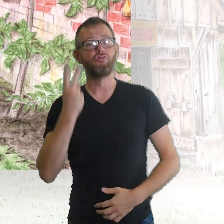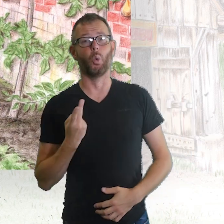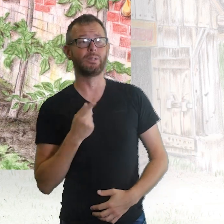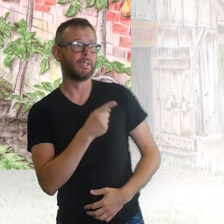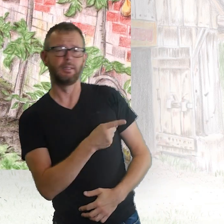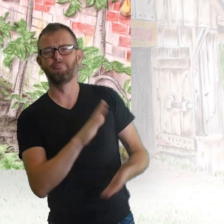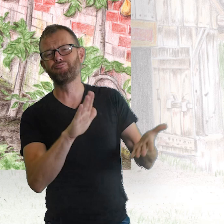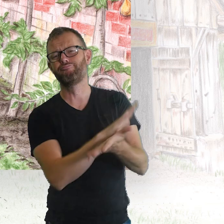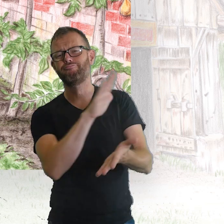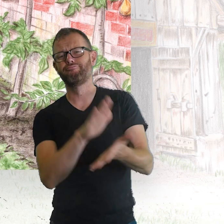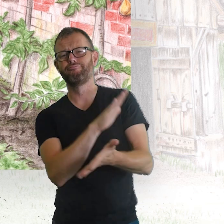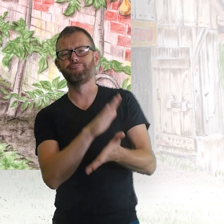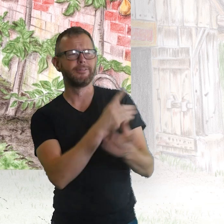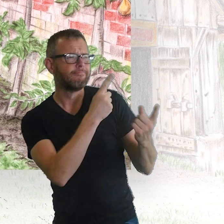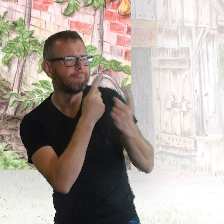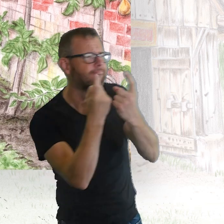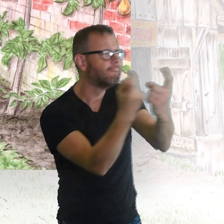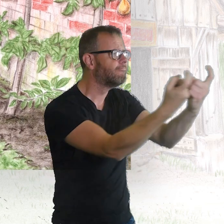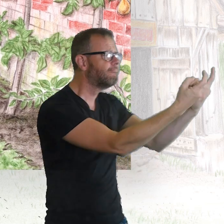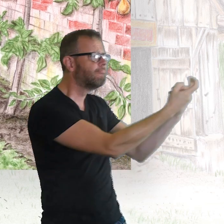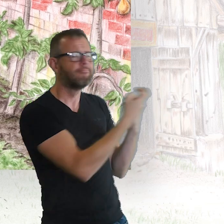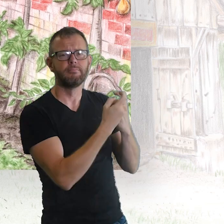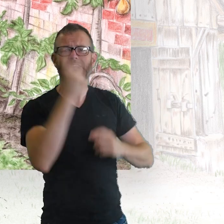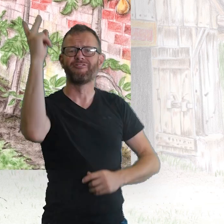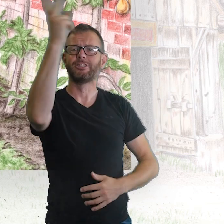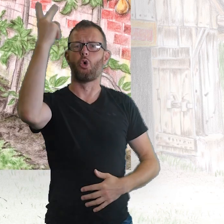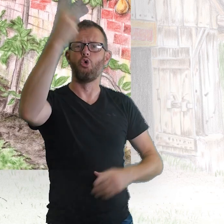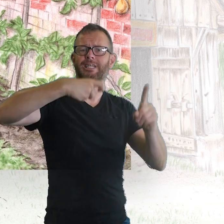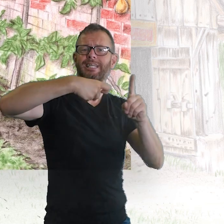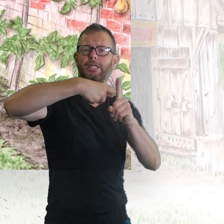Rosie enjoyed exploring the Victorian kitchen garden.